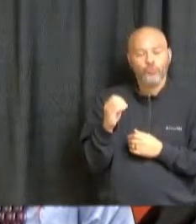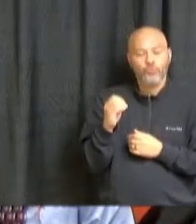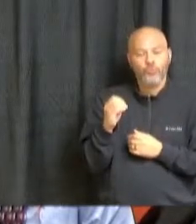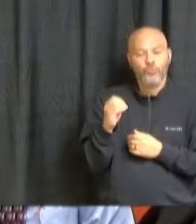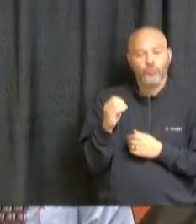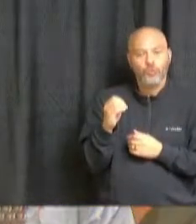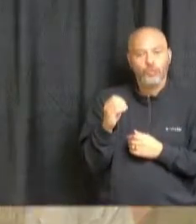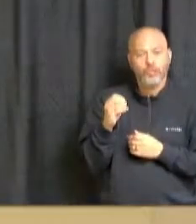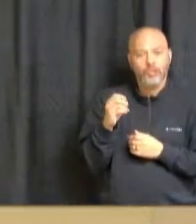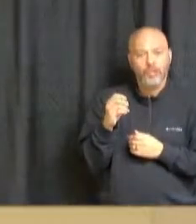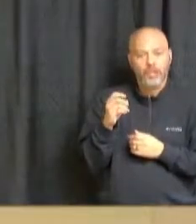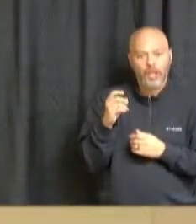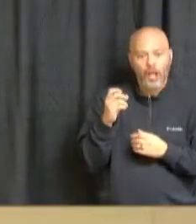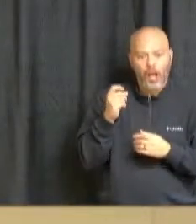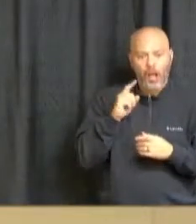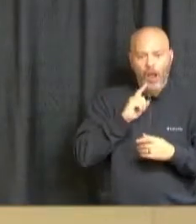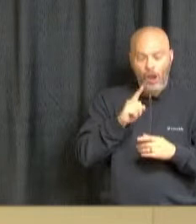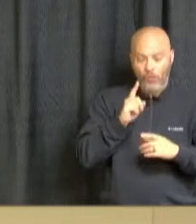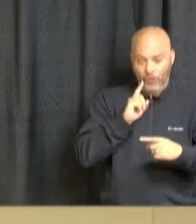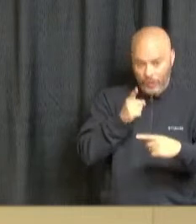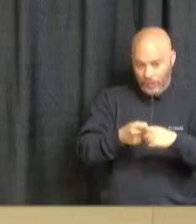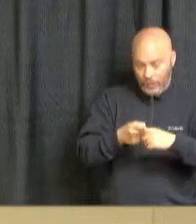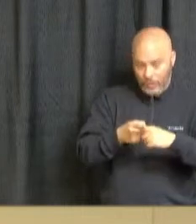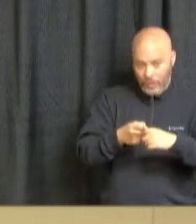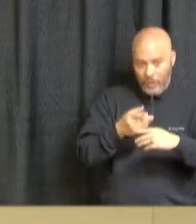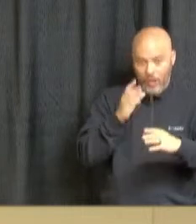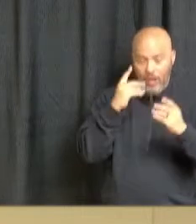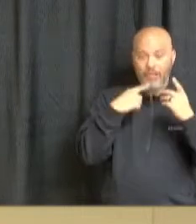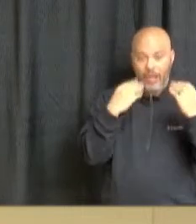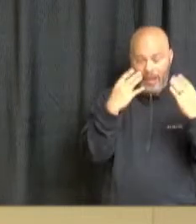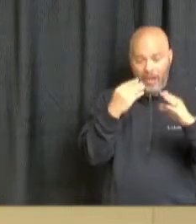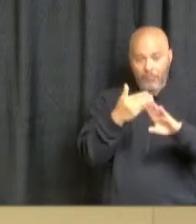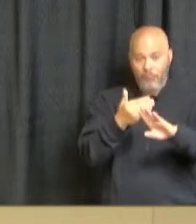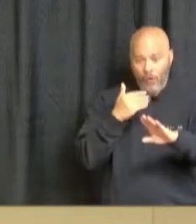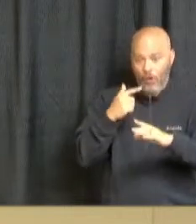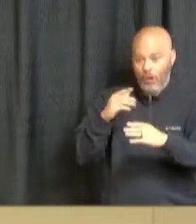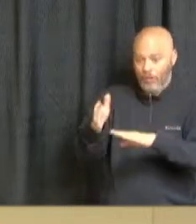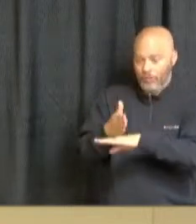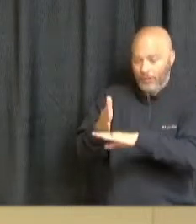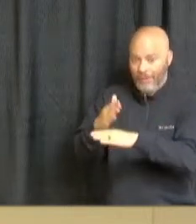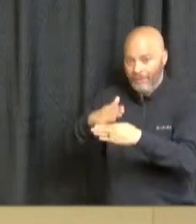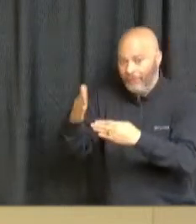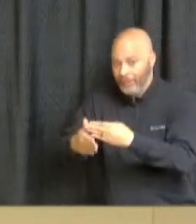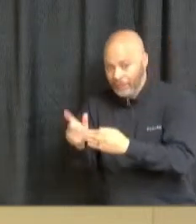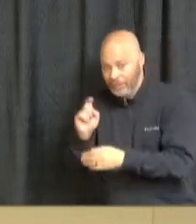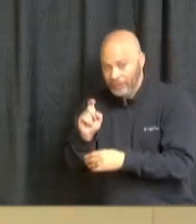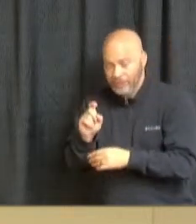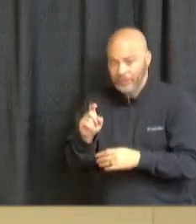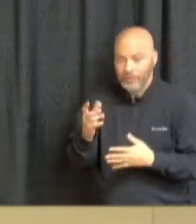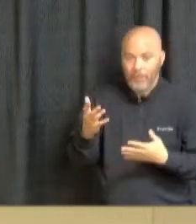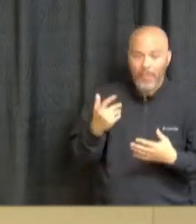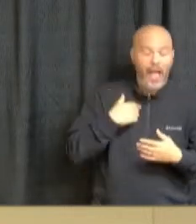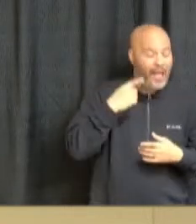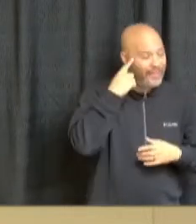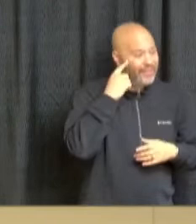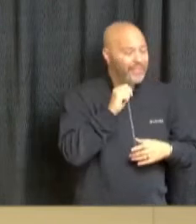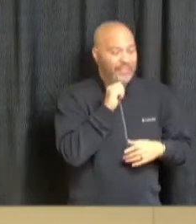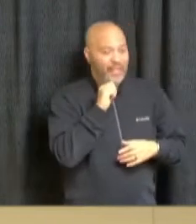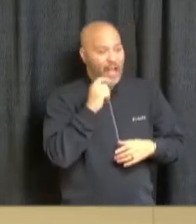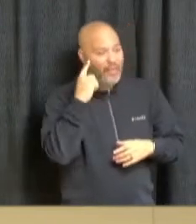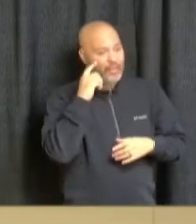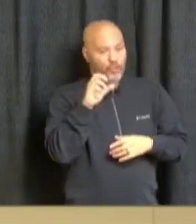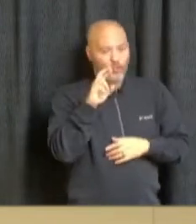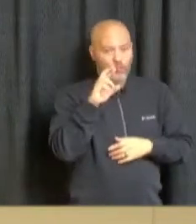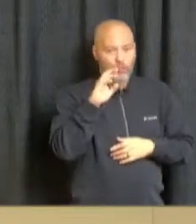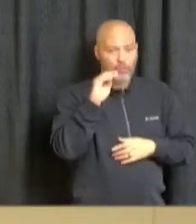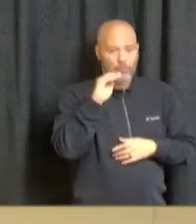is the cart coming before the horse? Will the intersection go in before the development is completed? I think at the informal, Chris Cowan